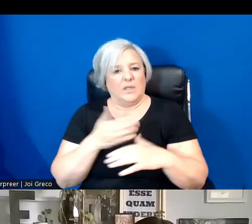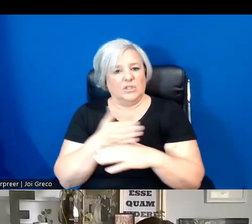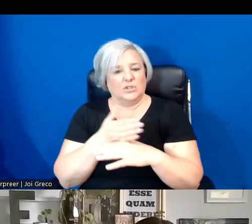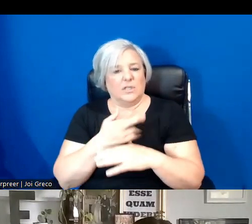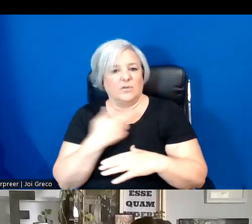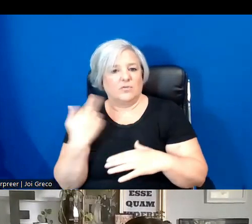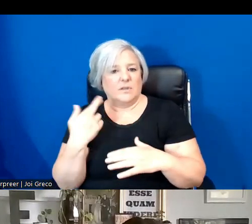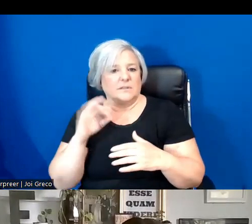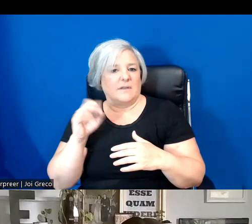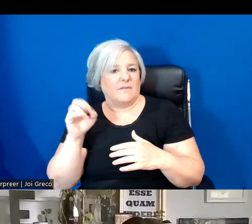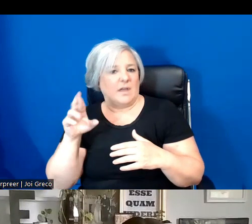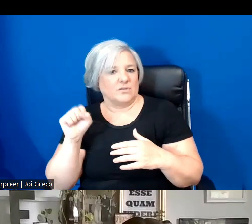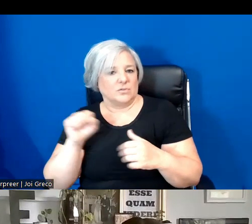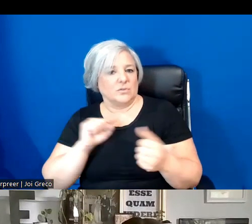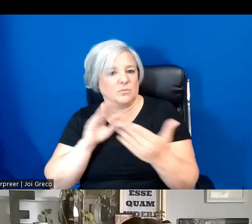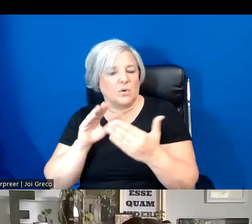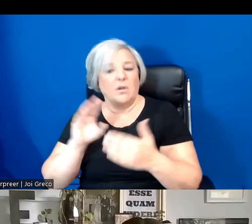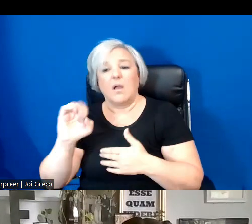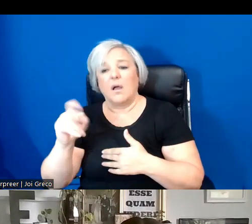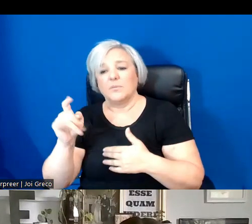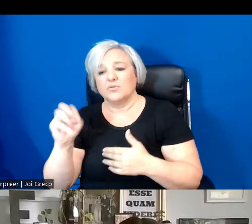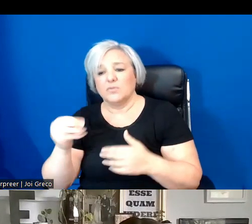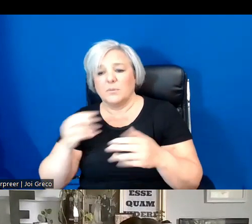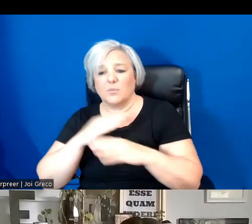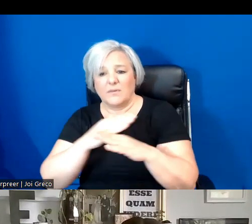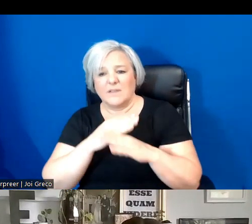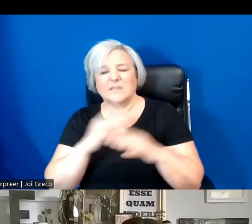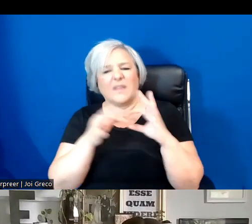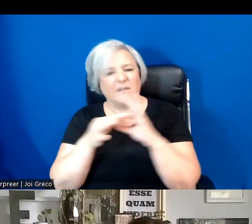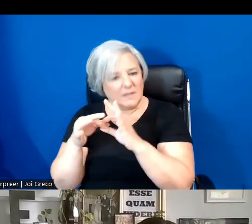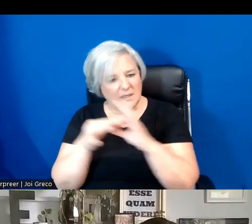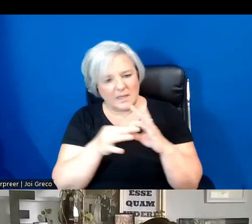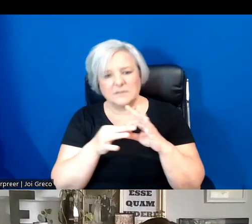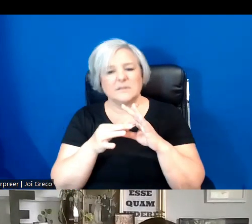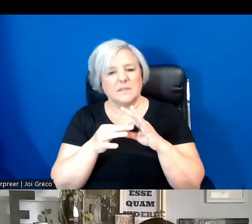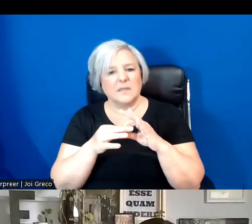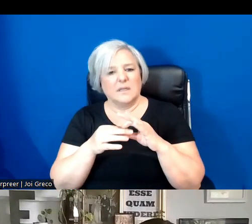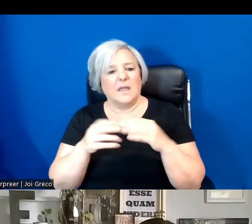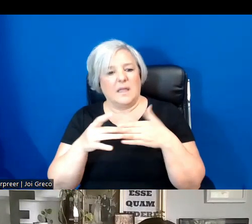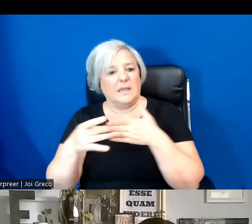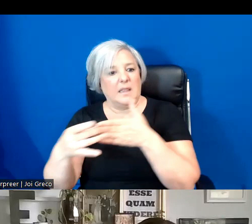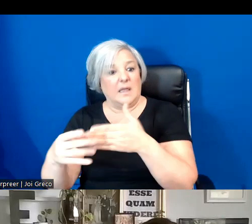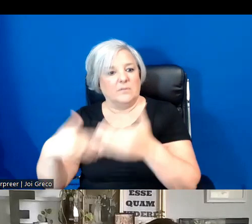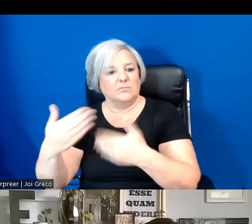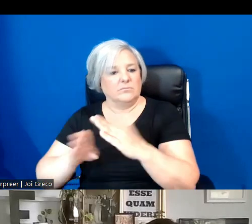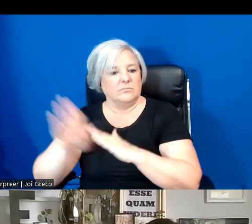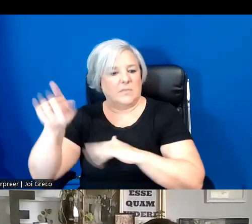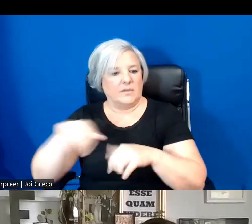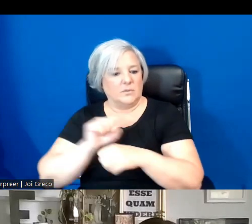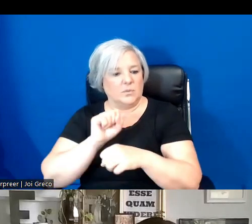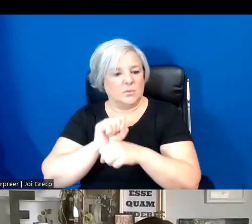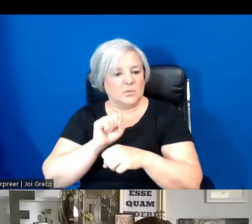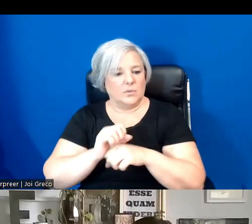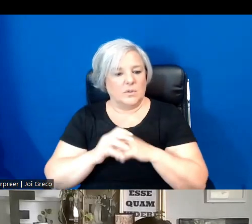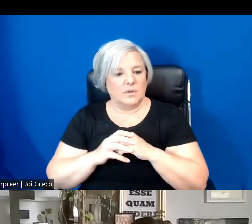factor approaches and upstream prevention have connected and moved this field of work forward, we're realizing that we